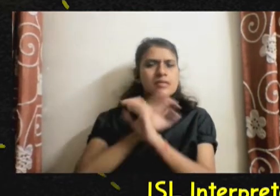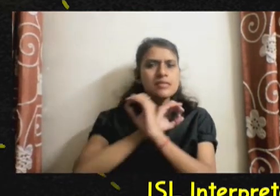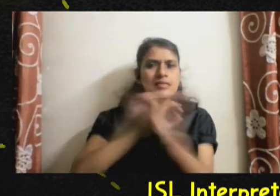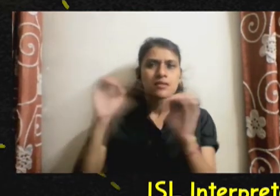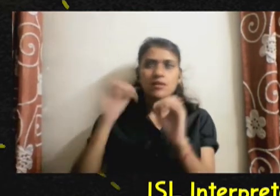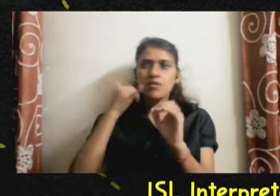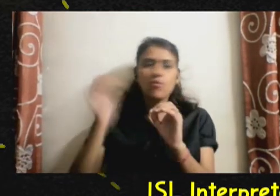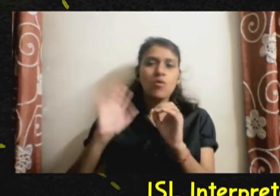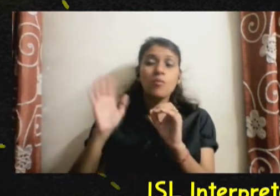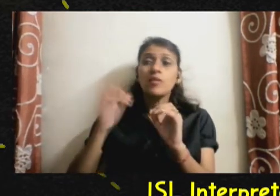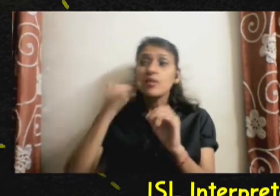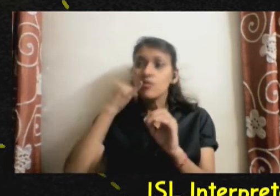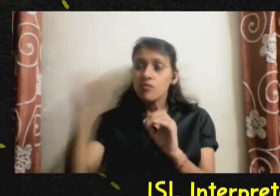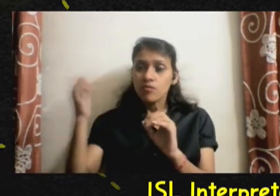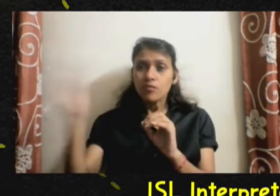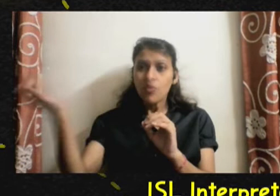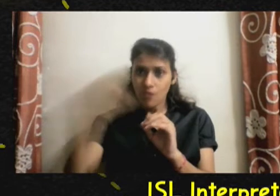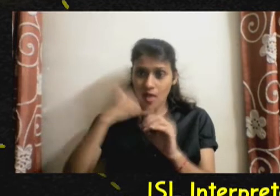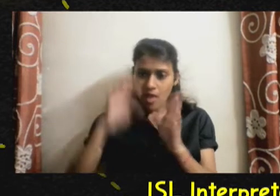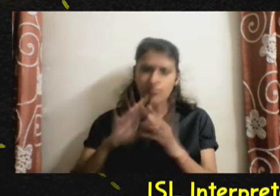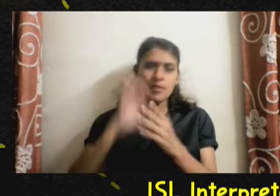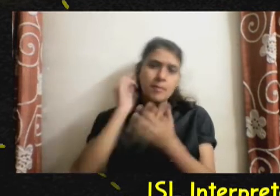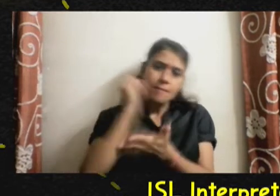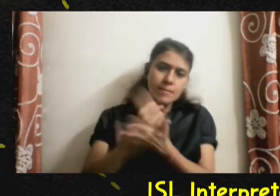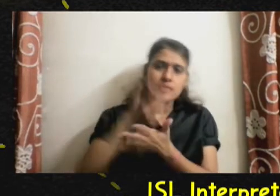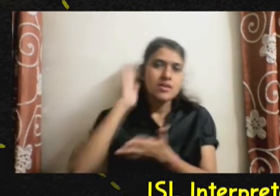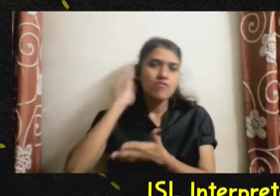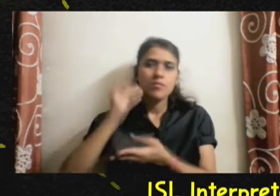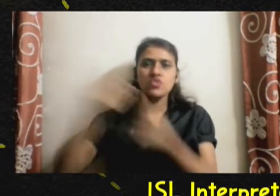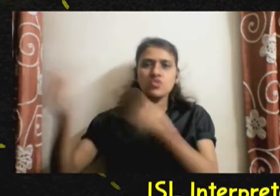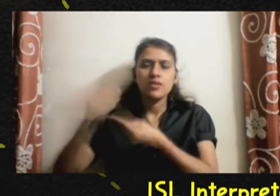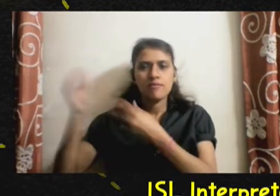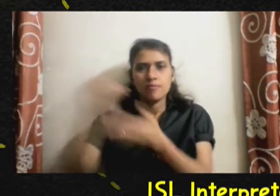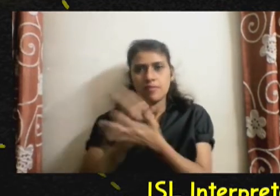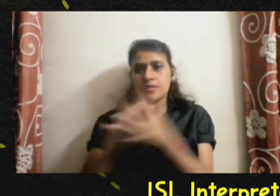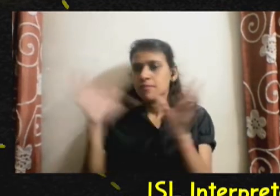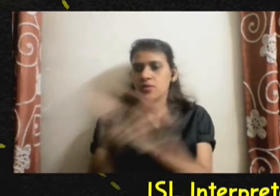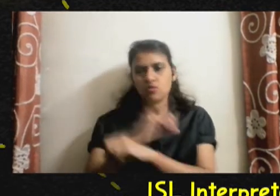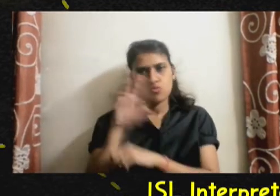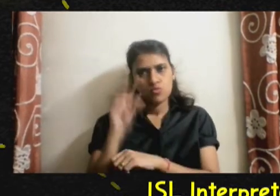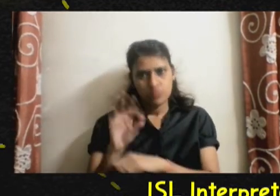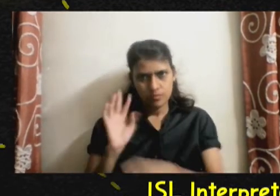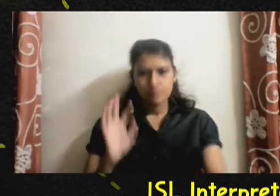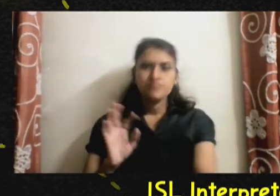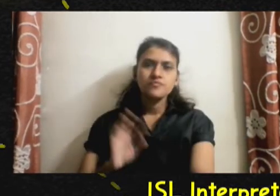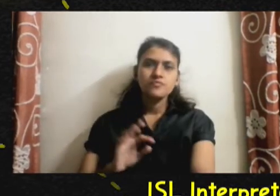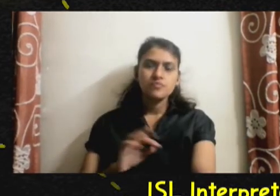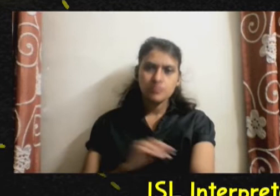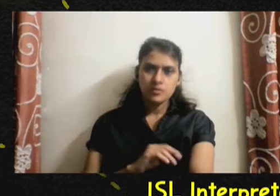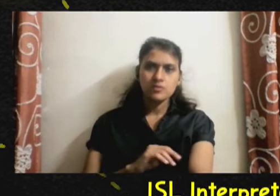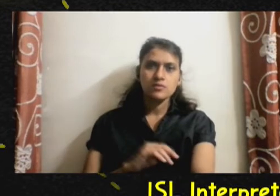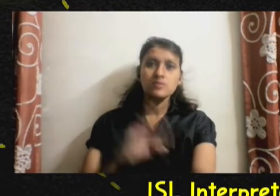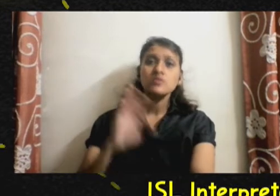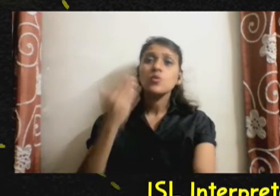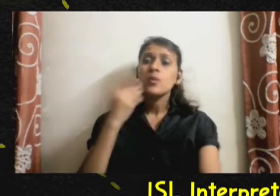My hope is that hopefully whoever's calling could do it in whatever safe way they could, when they, and